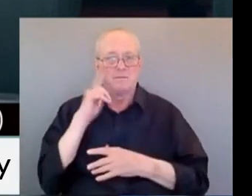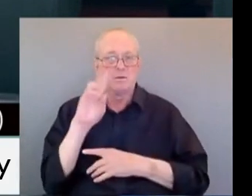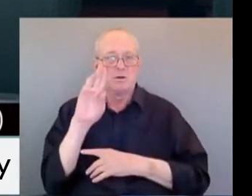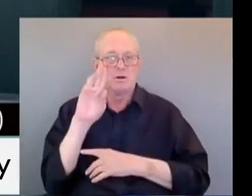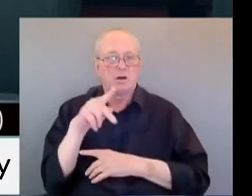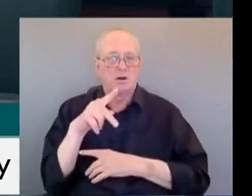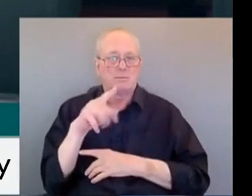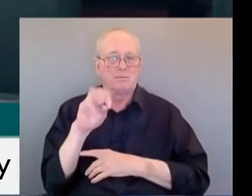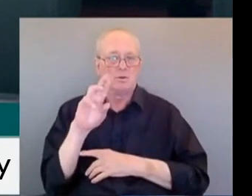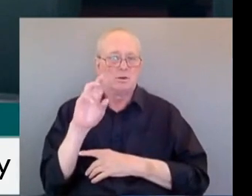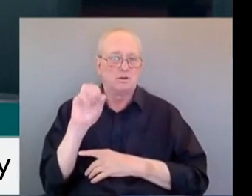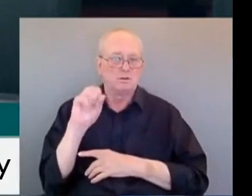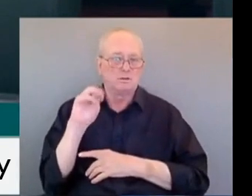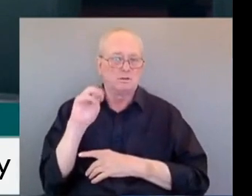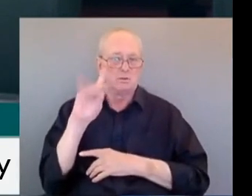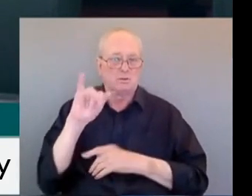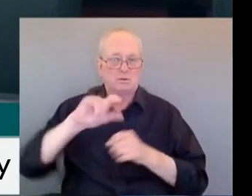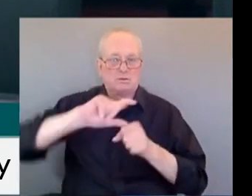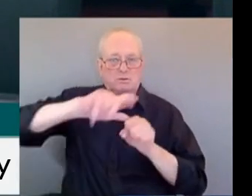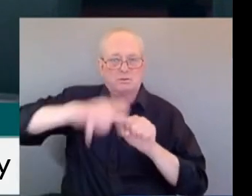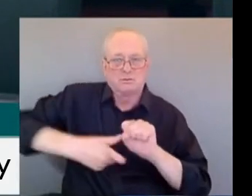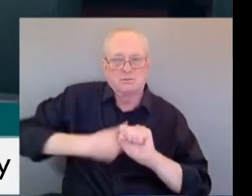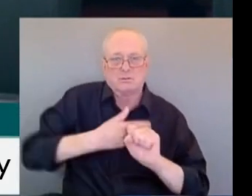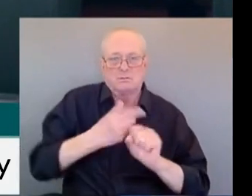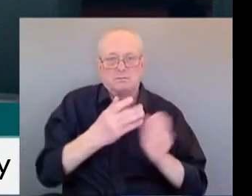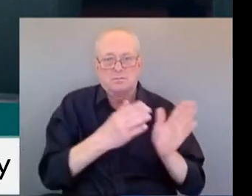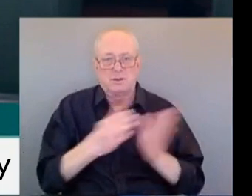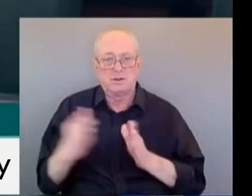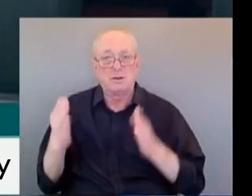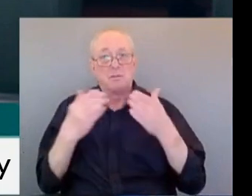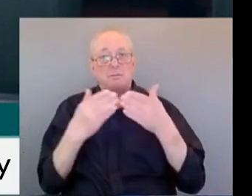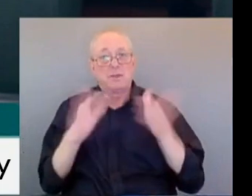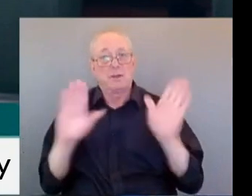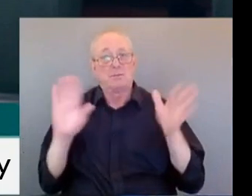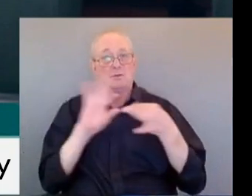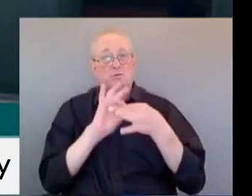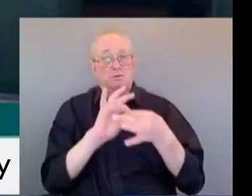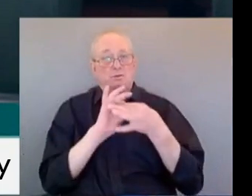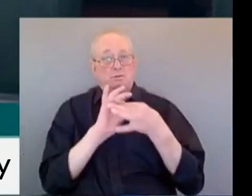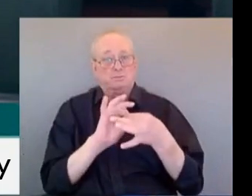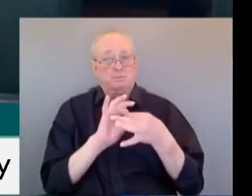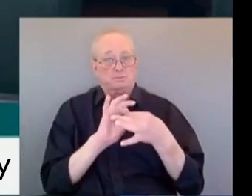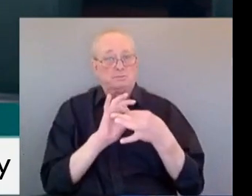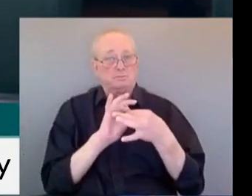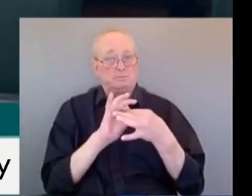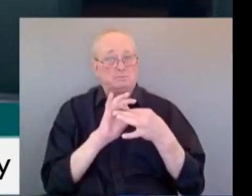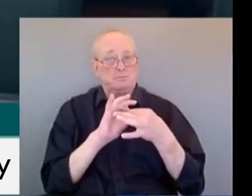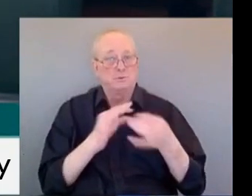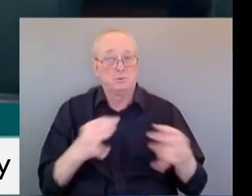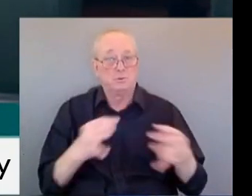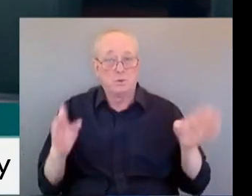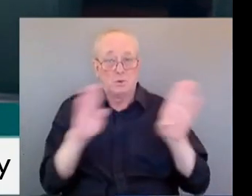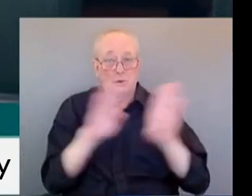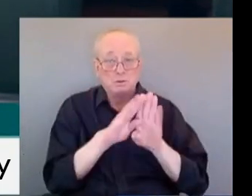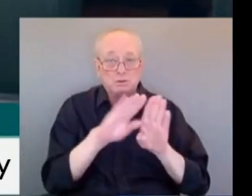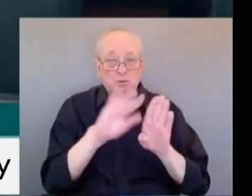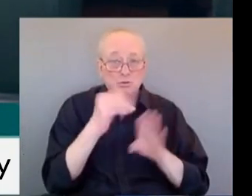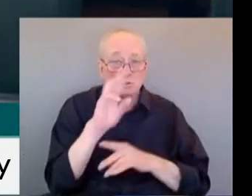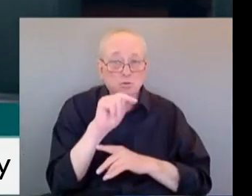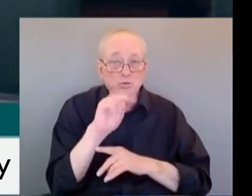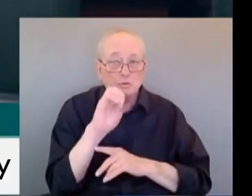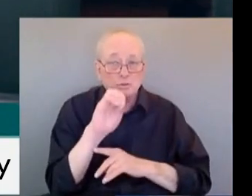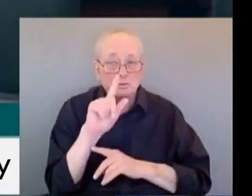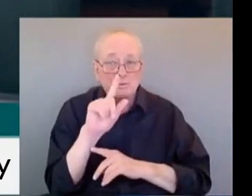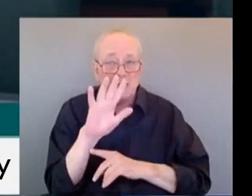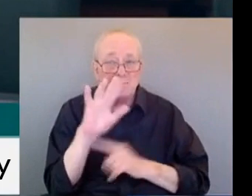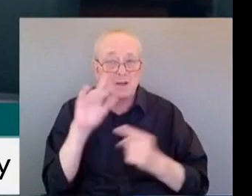Public engagement has opened. It's running until June 25th. Albertans can give their feedback anytime. Mr. Speaker, the goal here is to